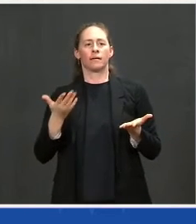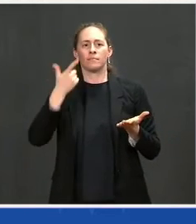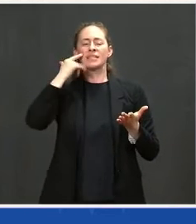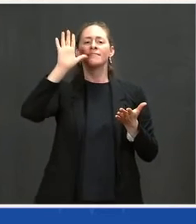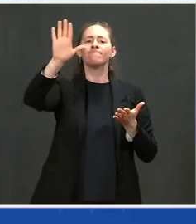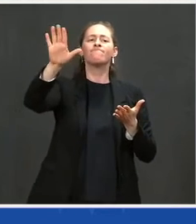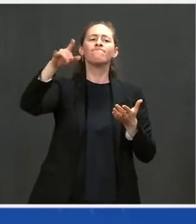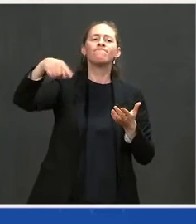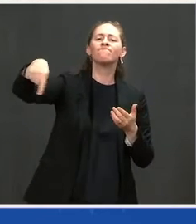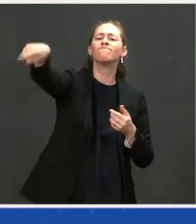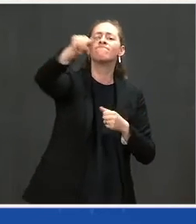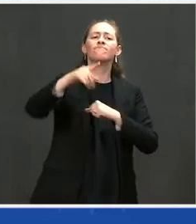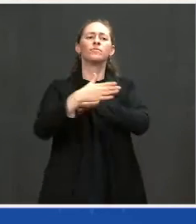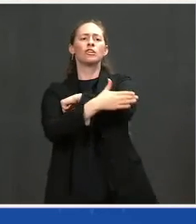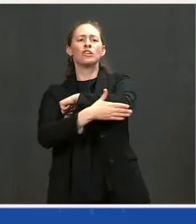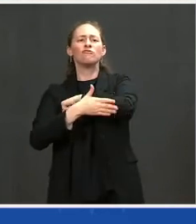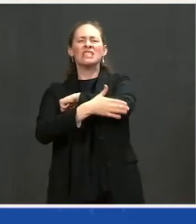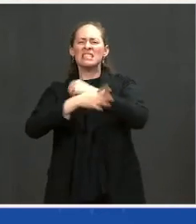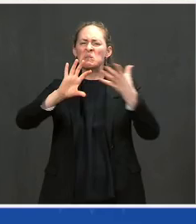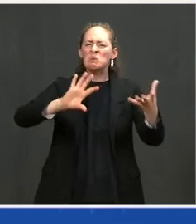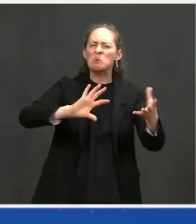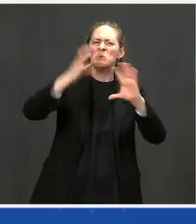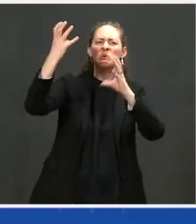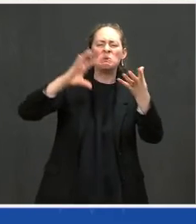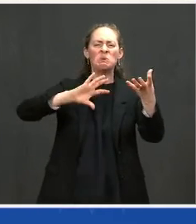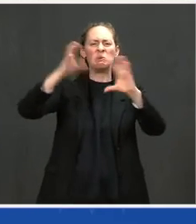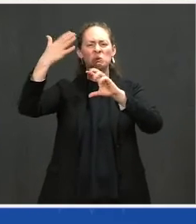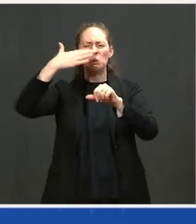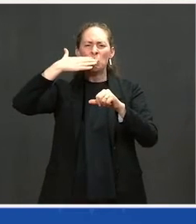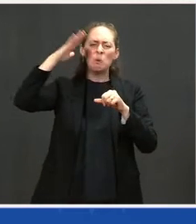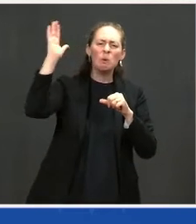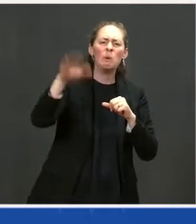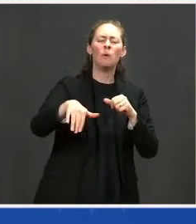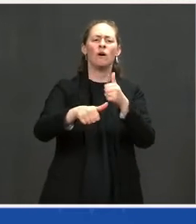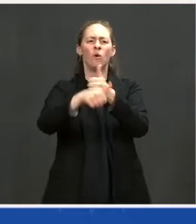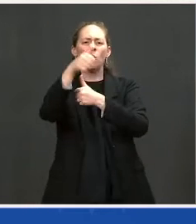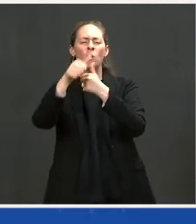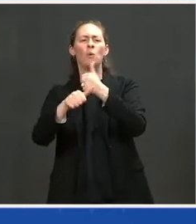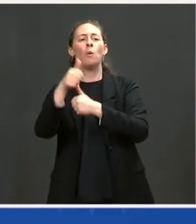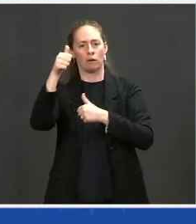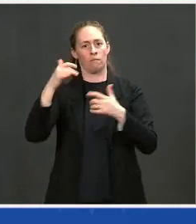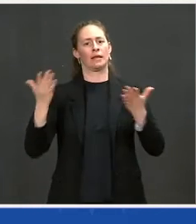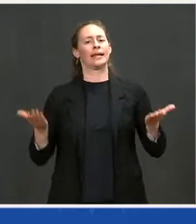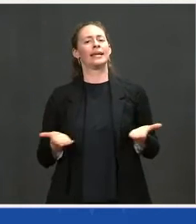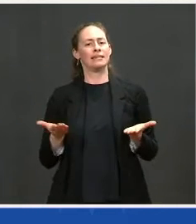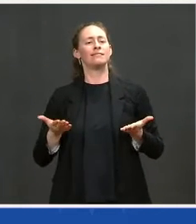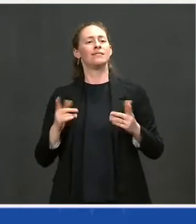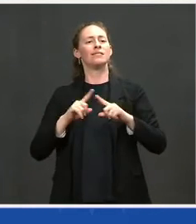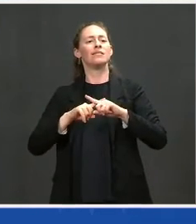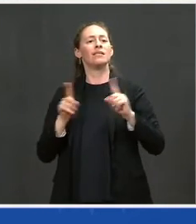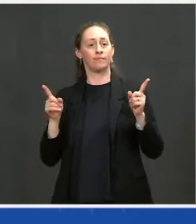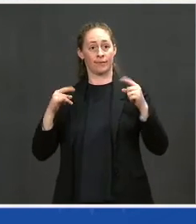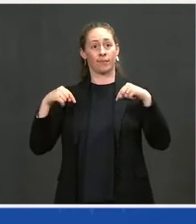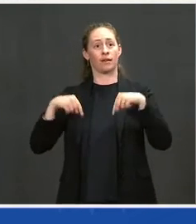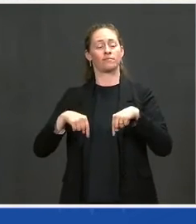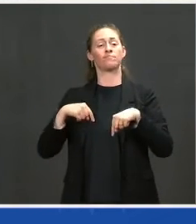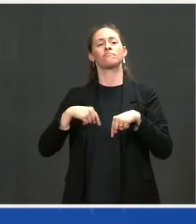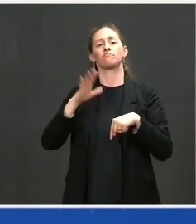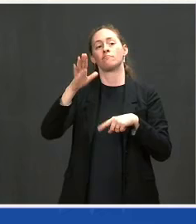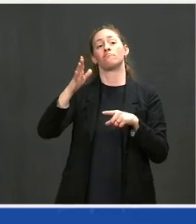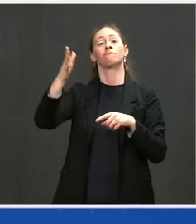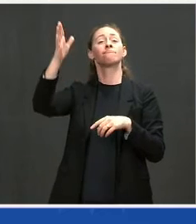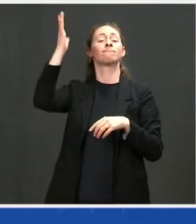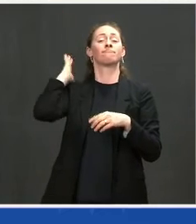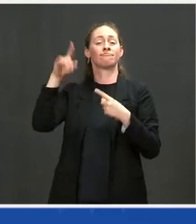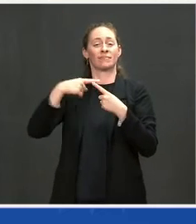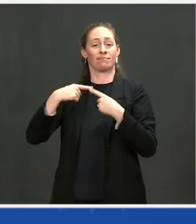way to deal with this problem, and I started to deal with it back when I was a United States Vice President, putting together